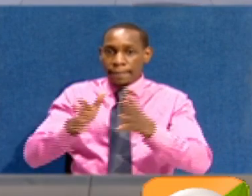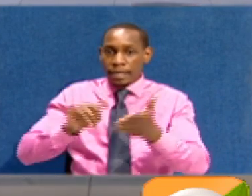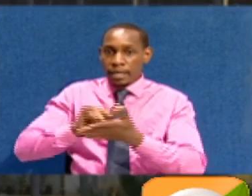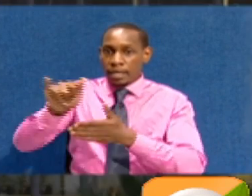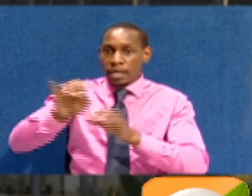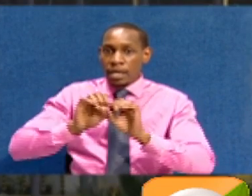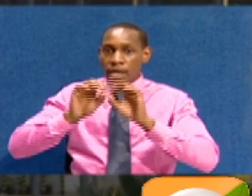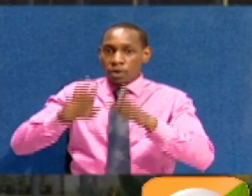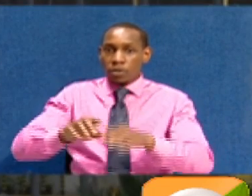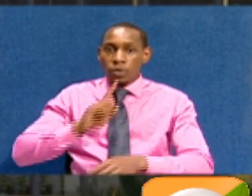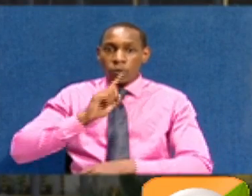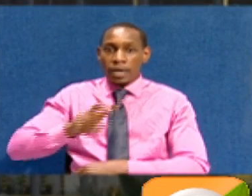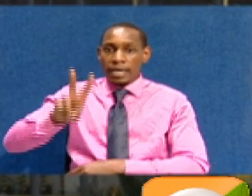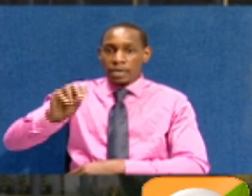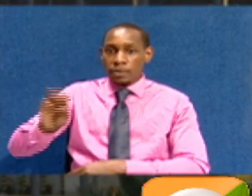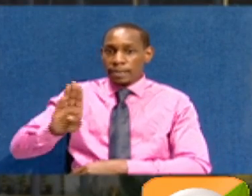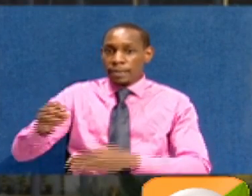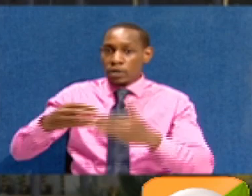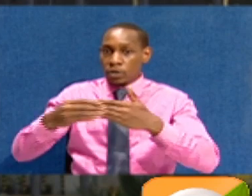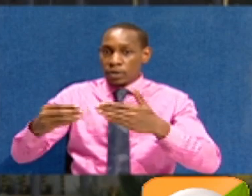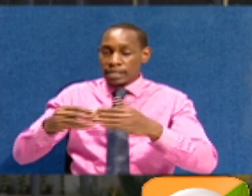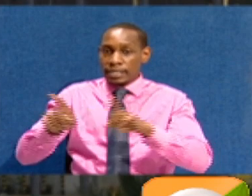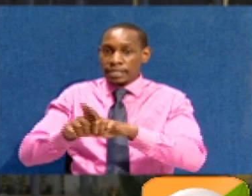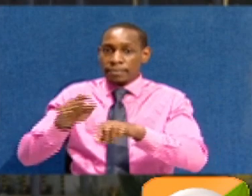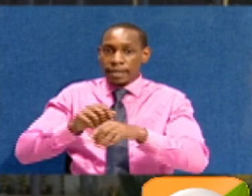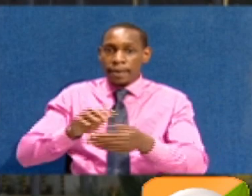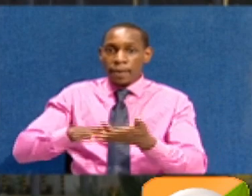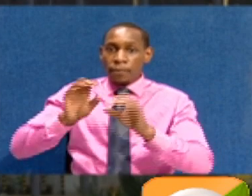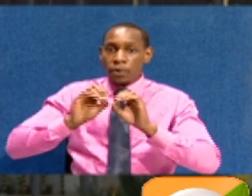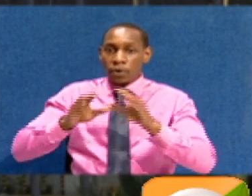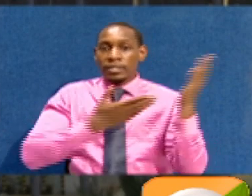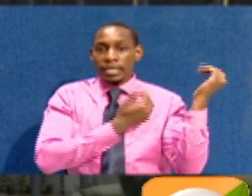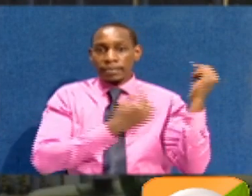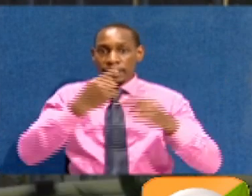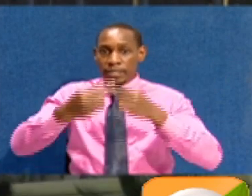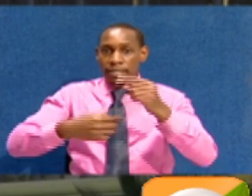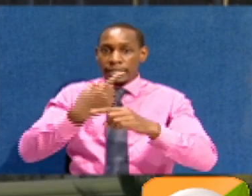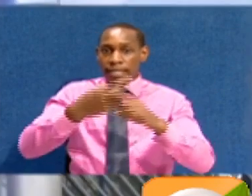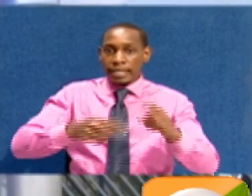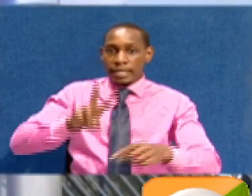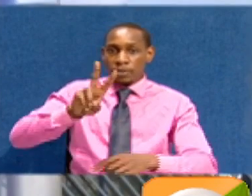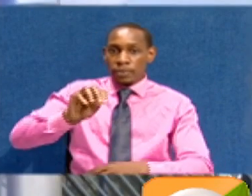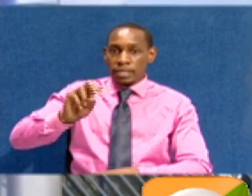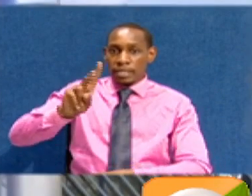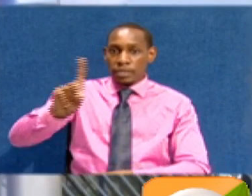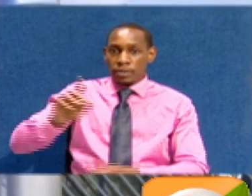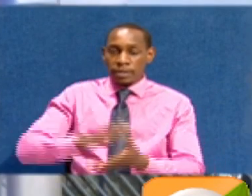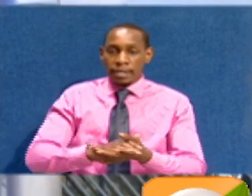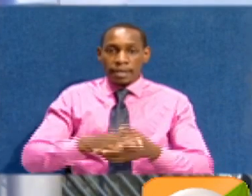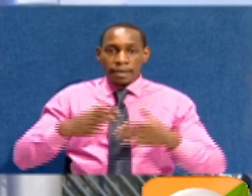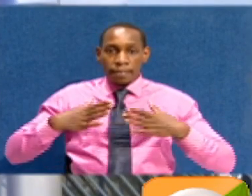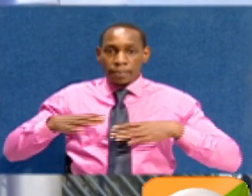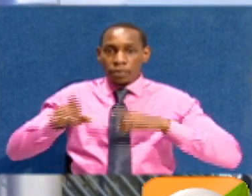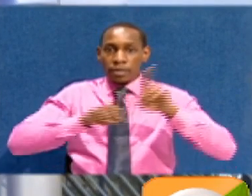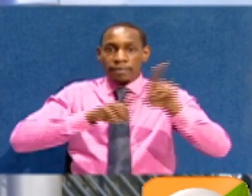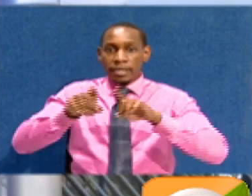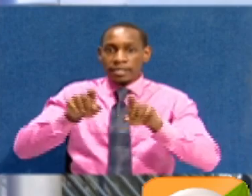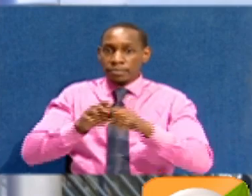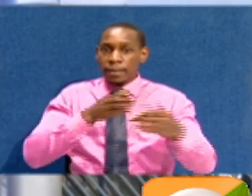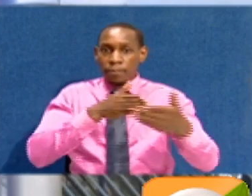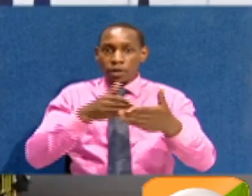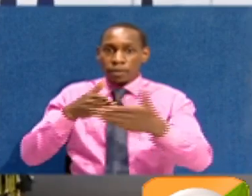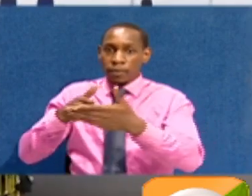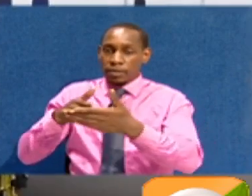than $120 billion over the period, with more losses expected to continue into 2021. With passenger travel still